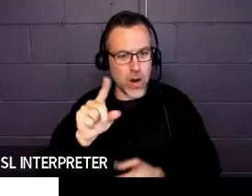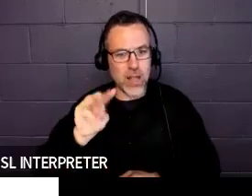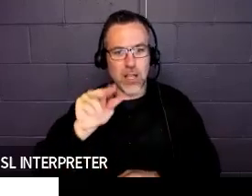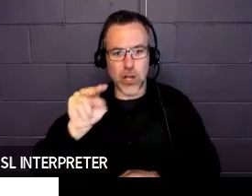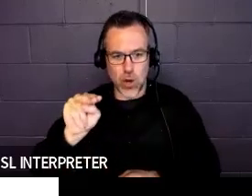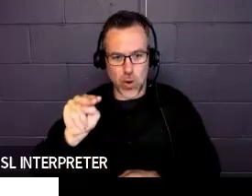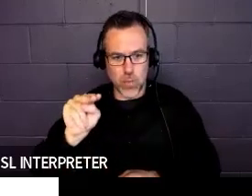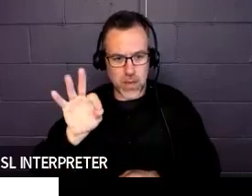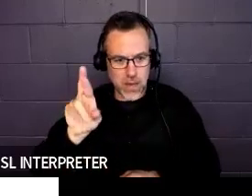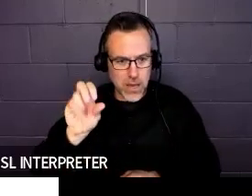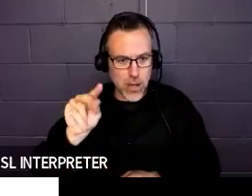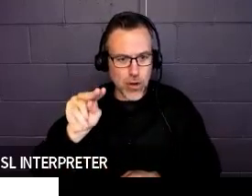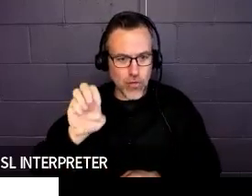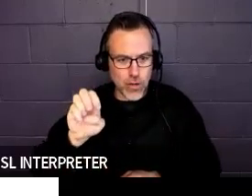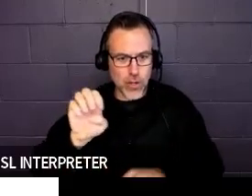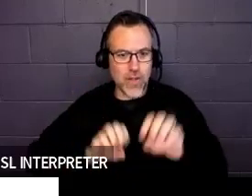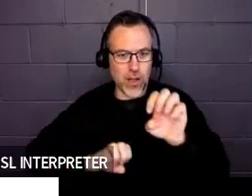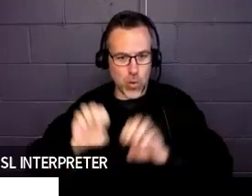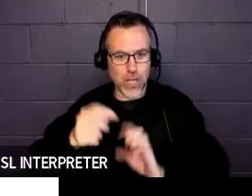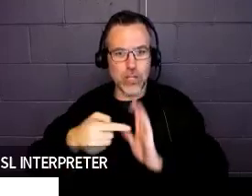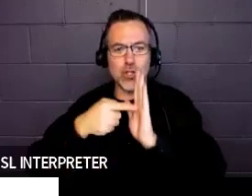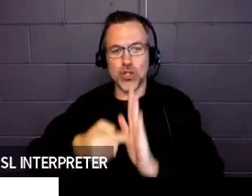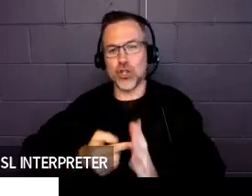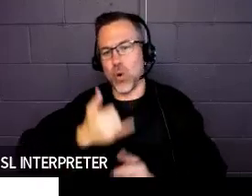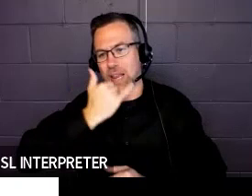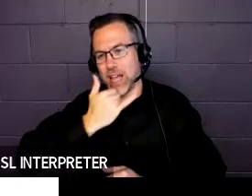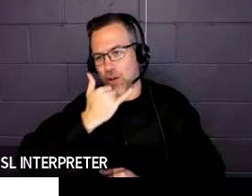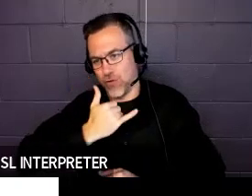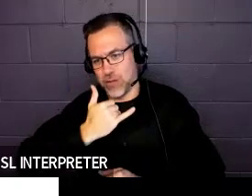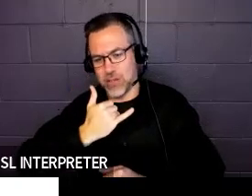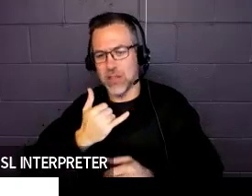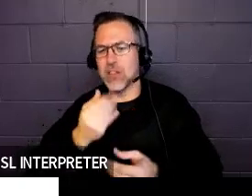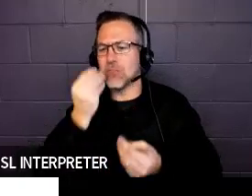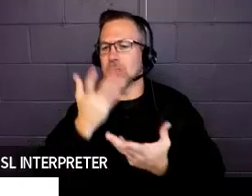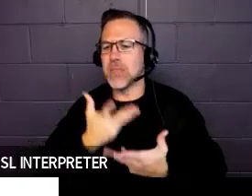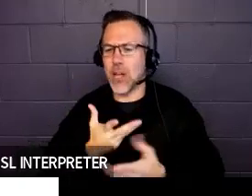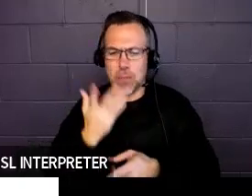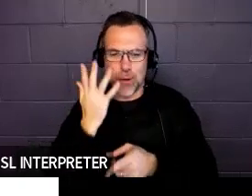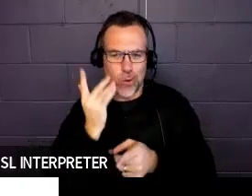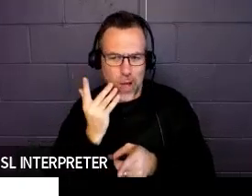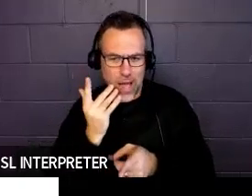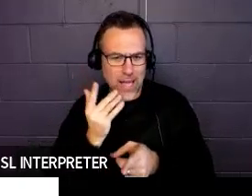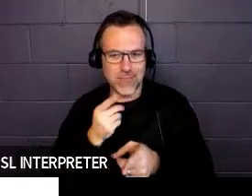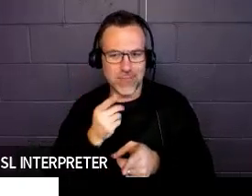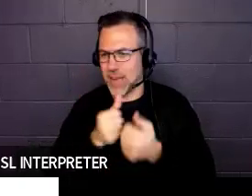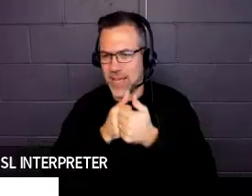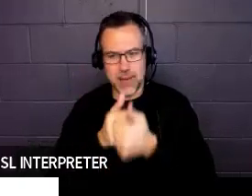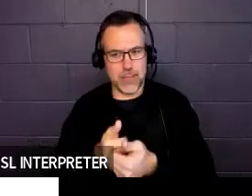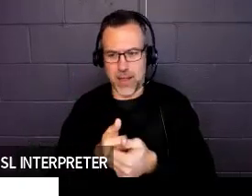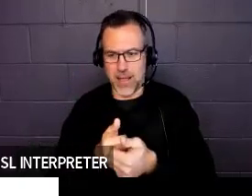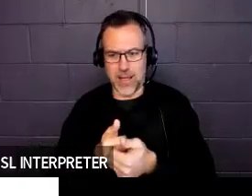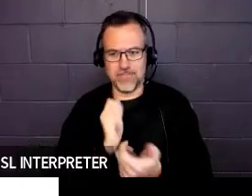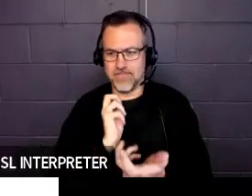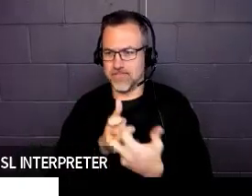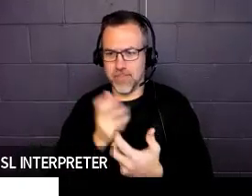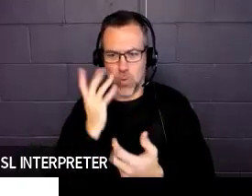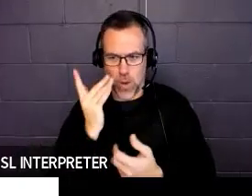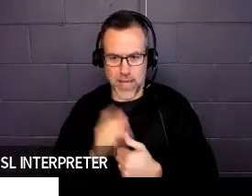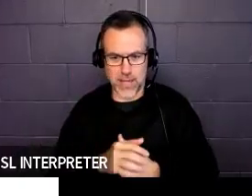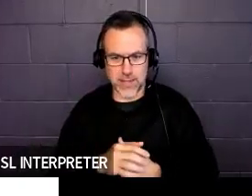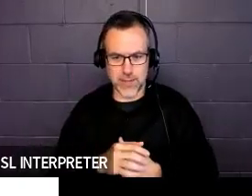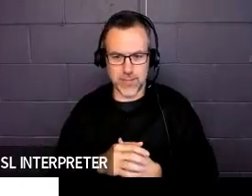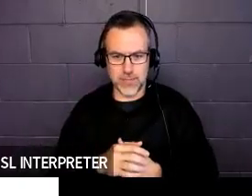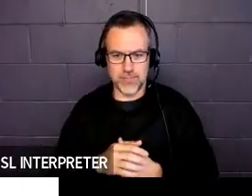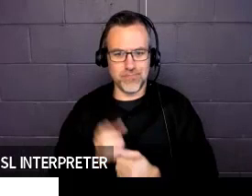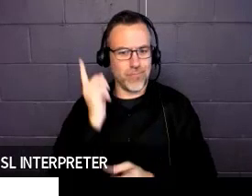in articulation. So tell us in the chat box why this is not compliant. Yep, Jen, you were